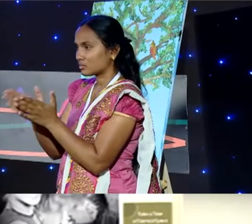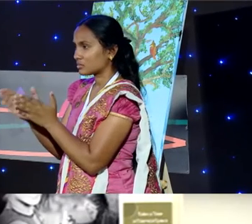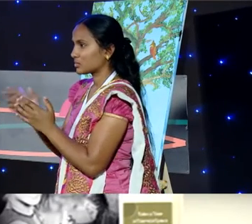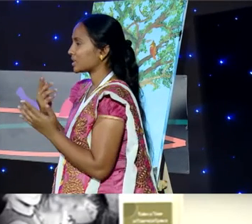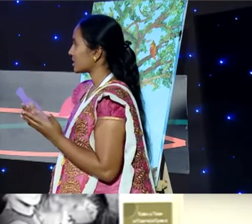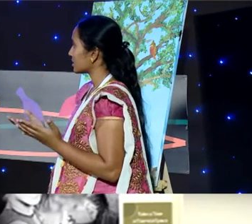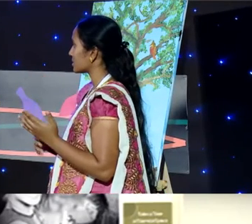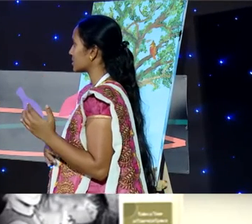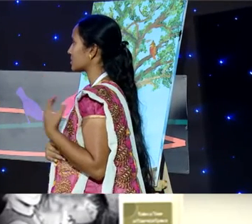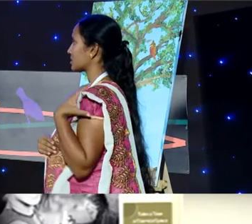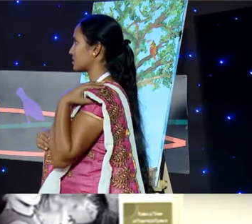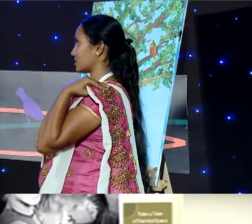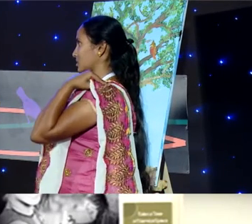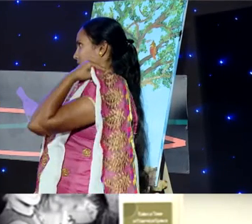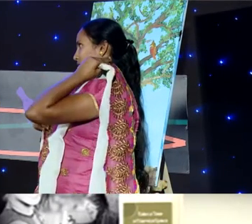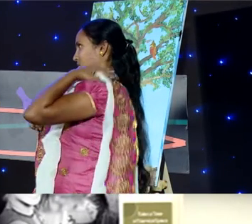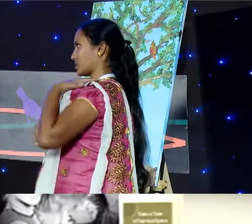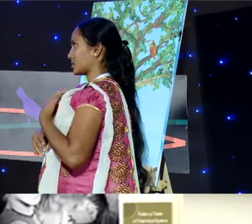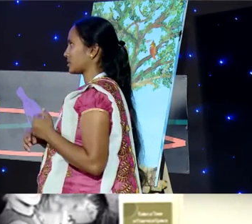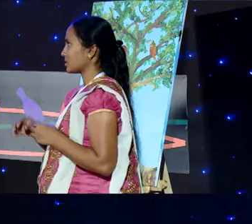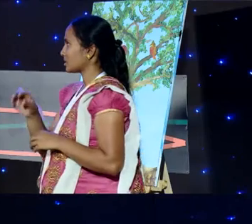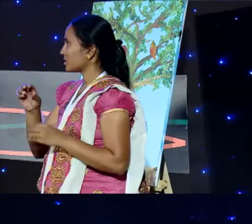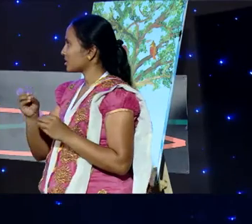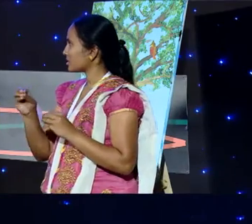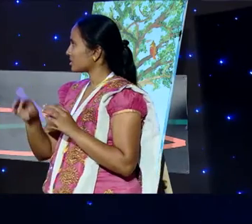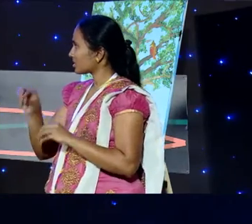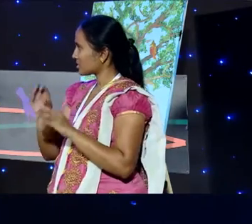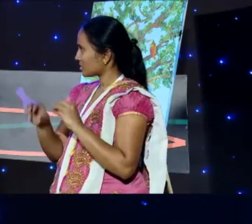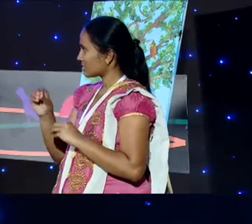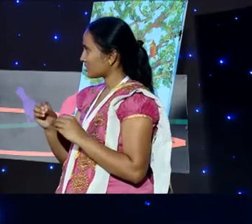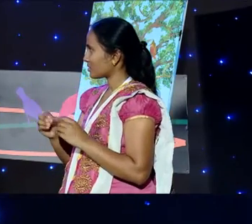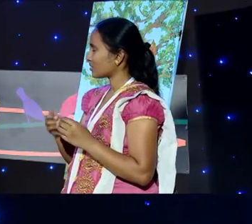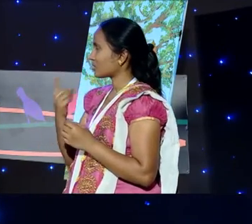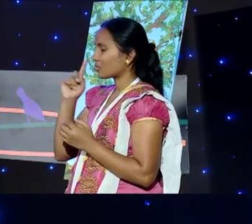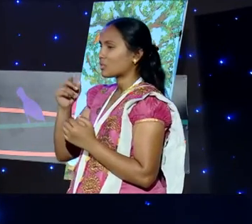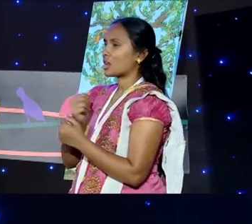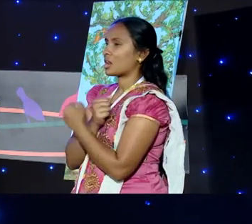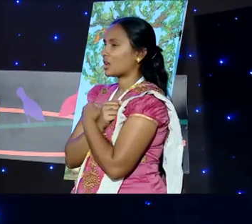run. So everyone is contributing small amounts, but they're doing it purely for love.